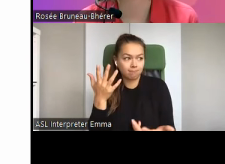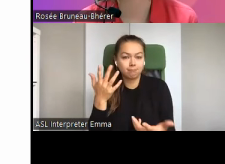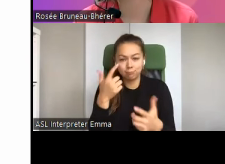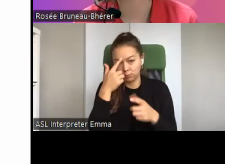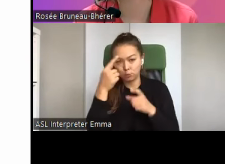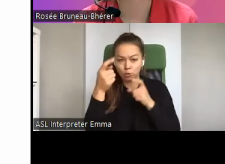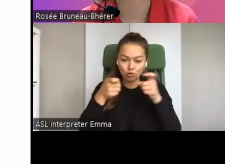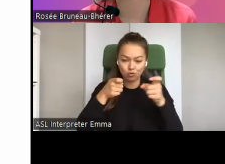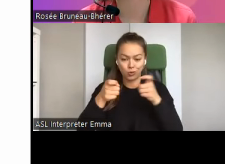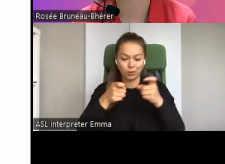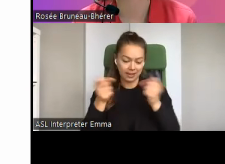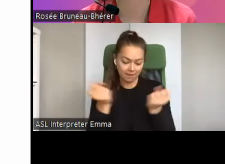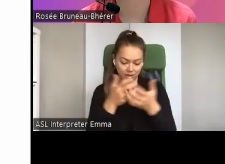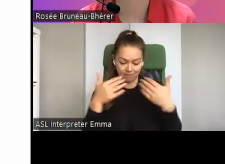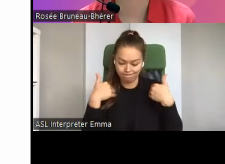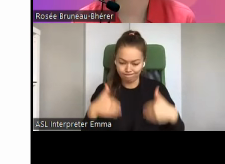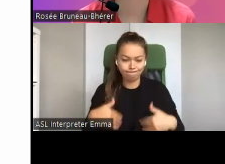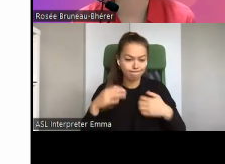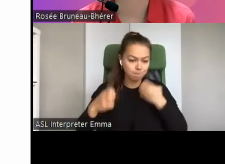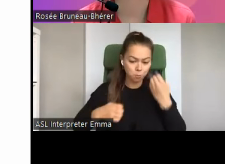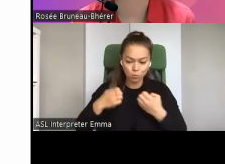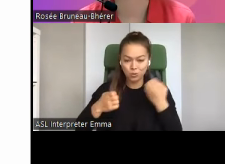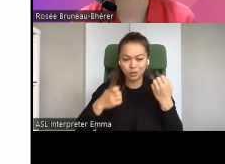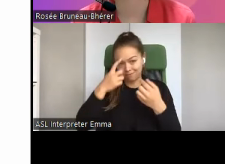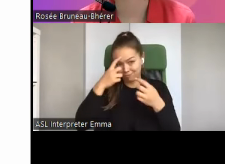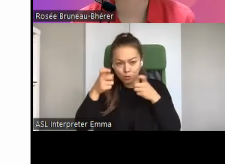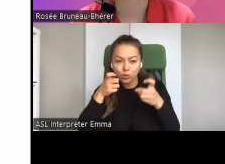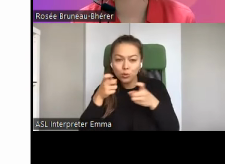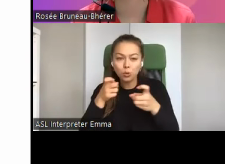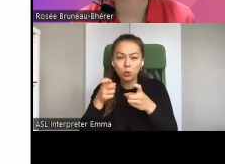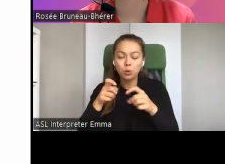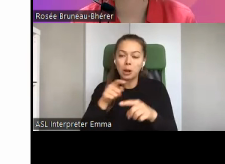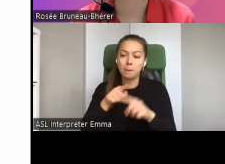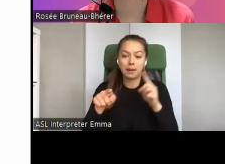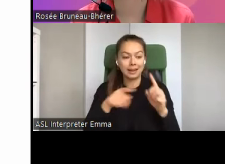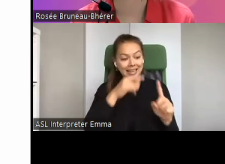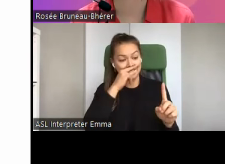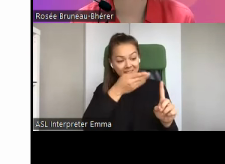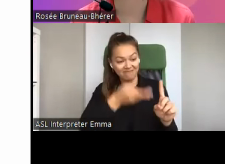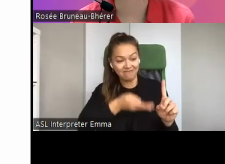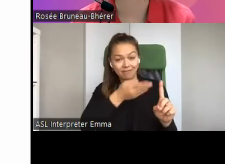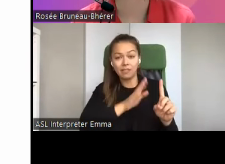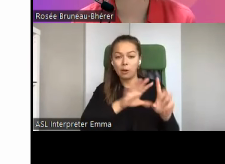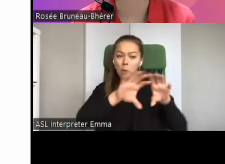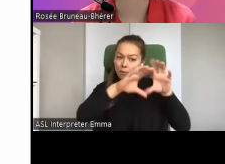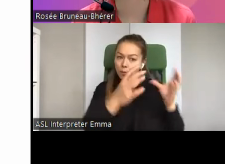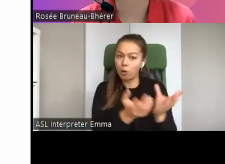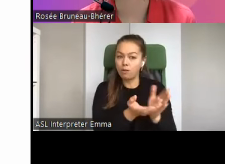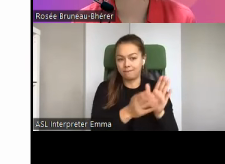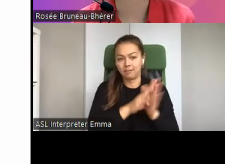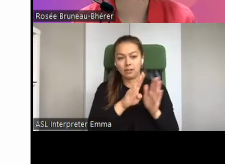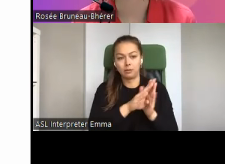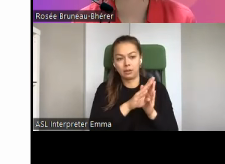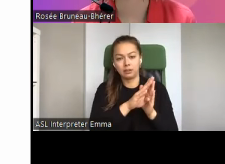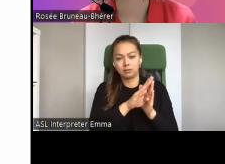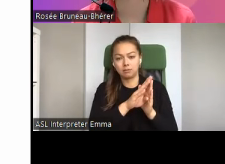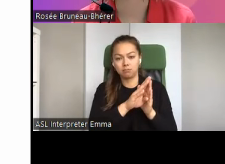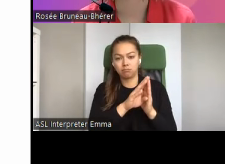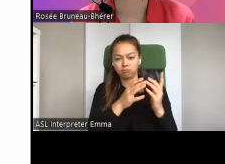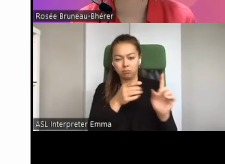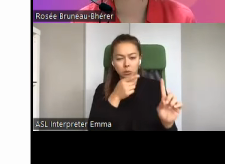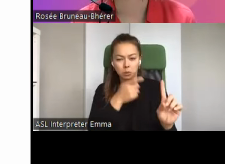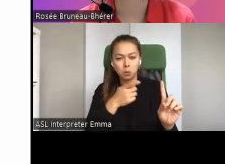overall, it's the child's overall development that we're targeting. So here you have the